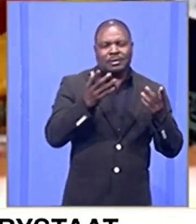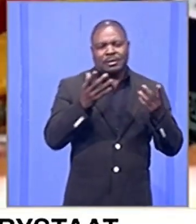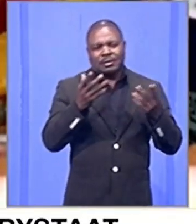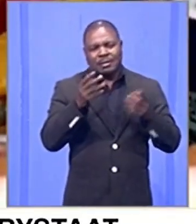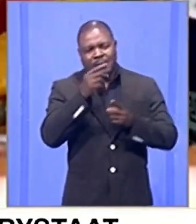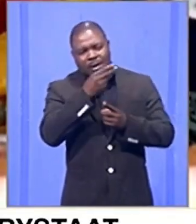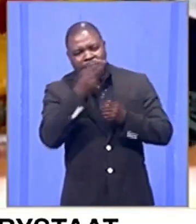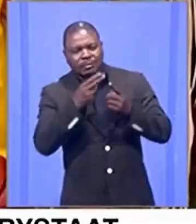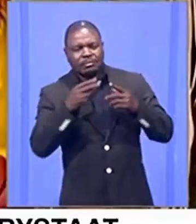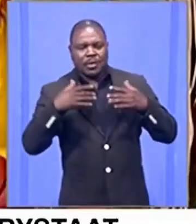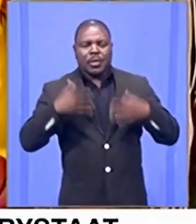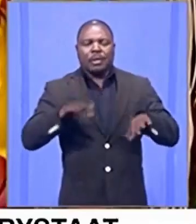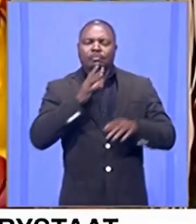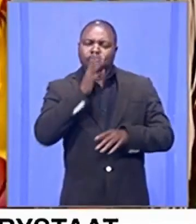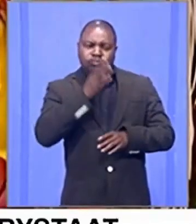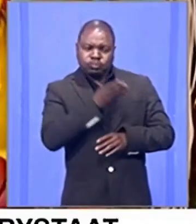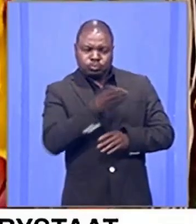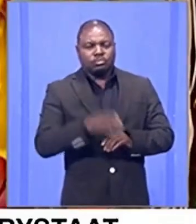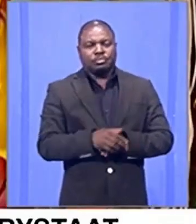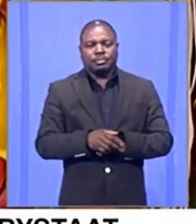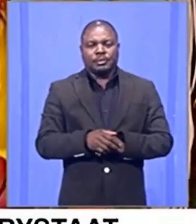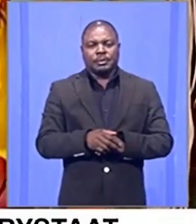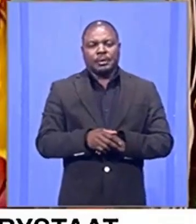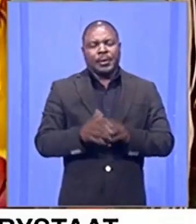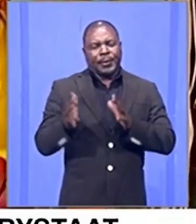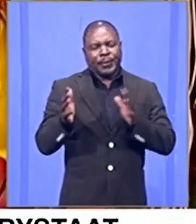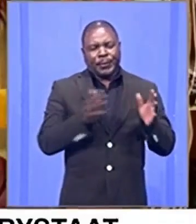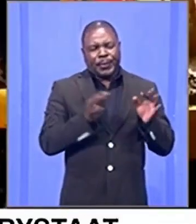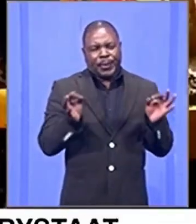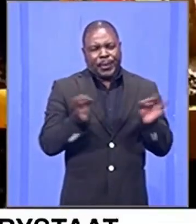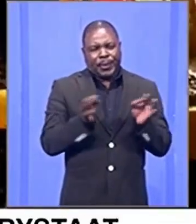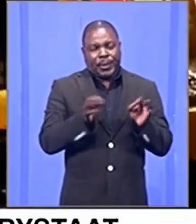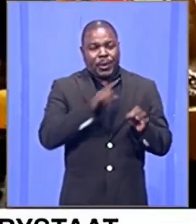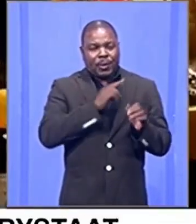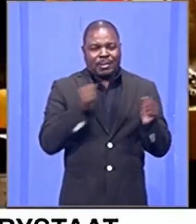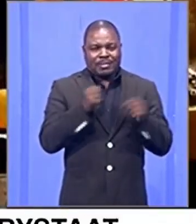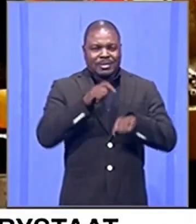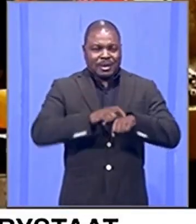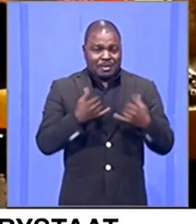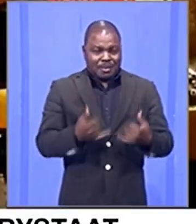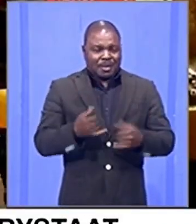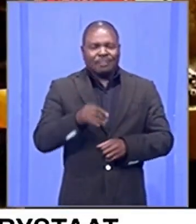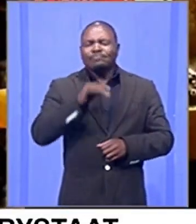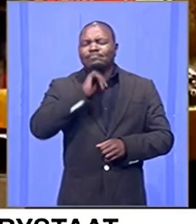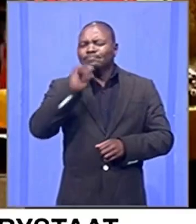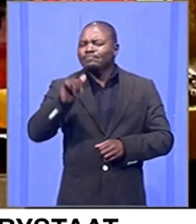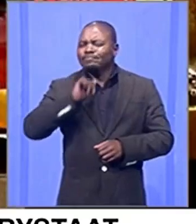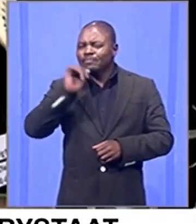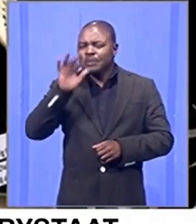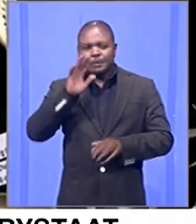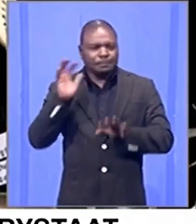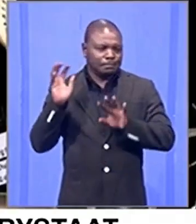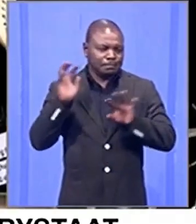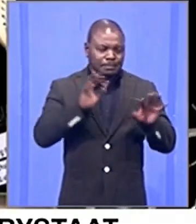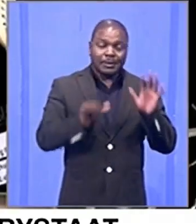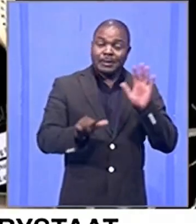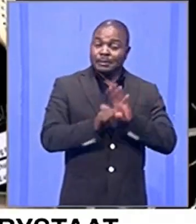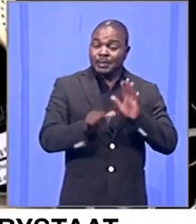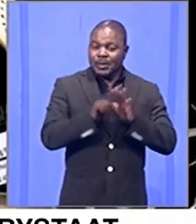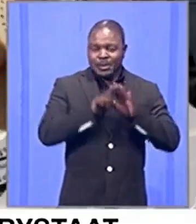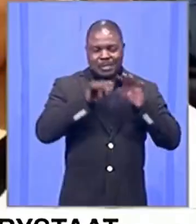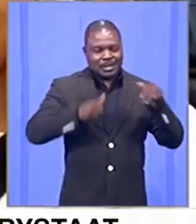ke tlotlobo. Moya o mosesanyane o hlabang wa sehla sa mariha ha o bolele letho. Ditaba ke monyaka